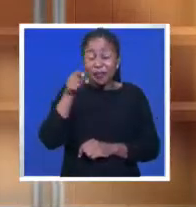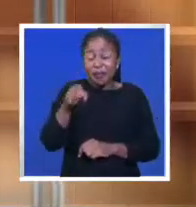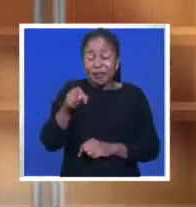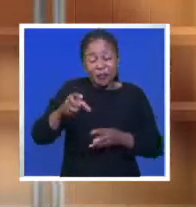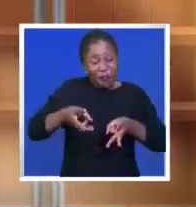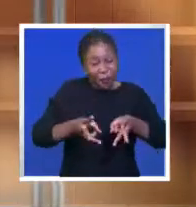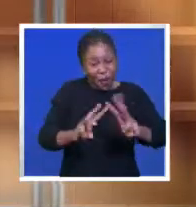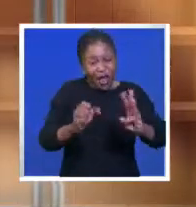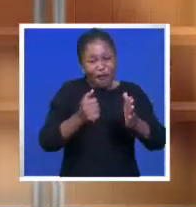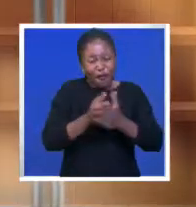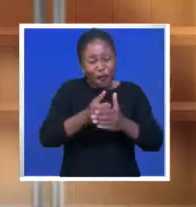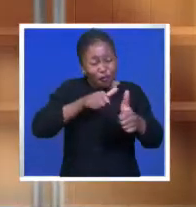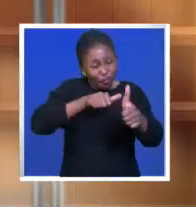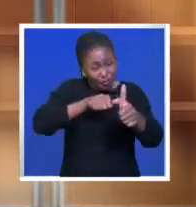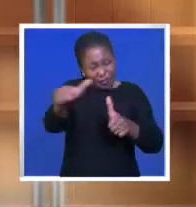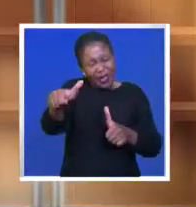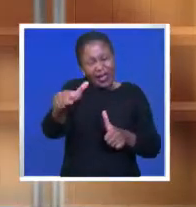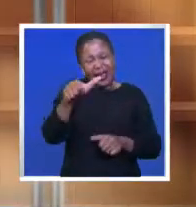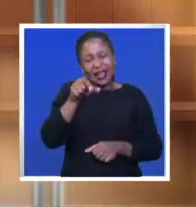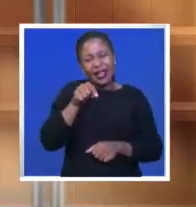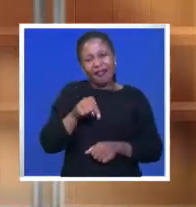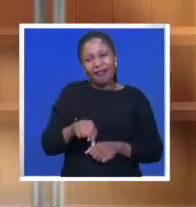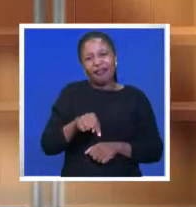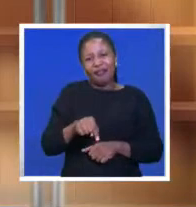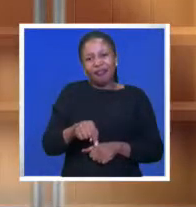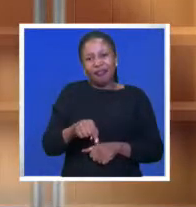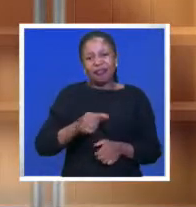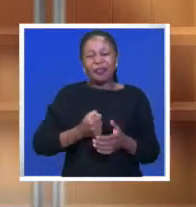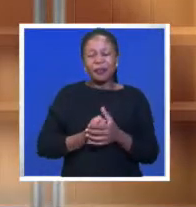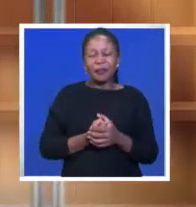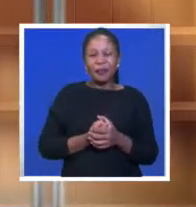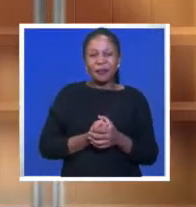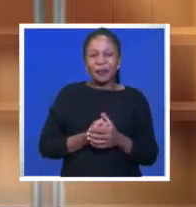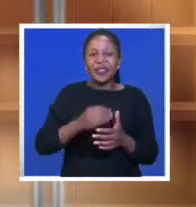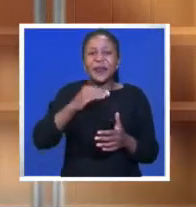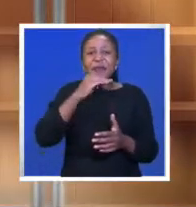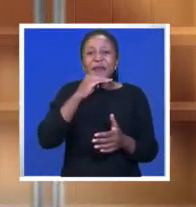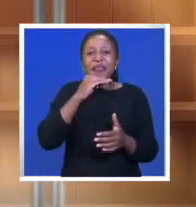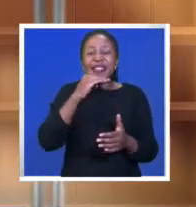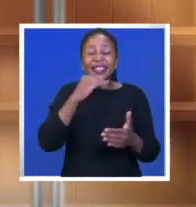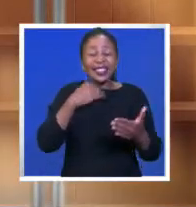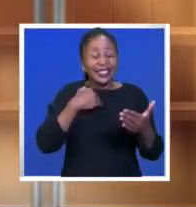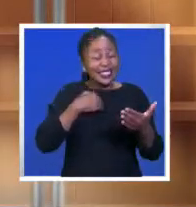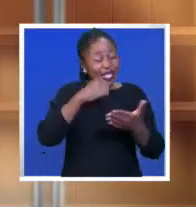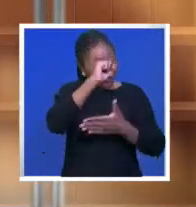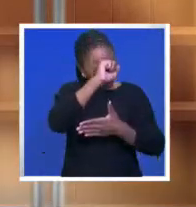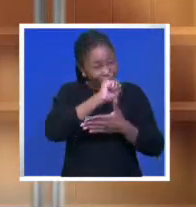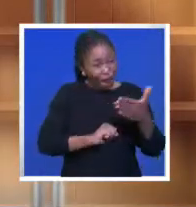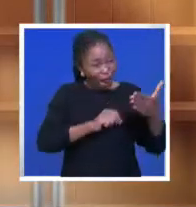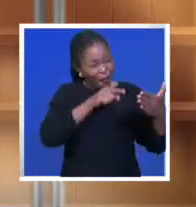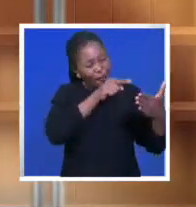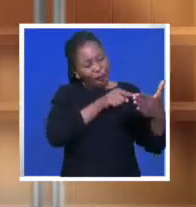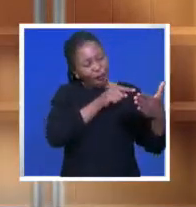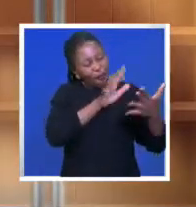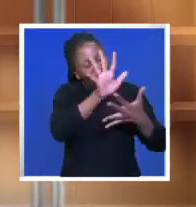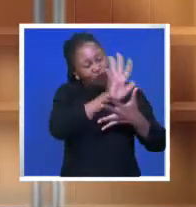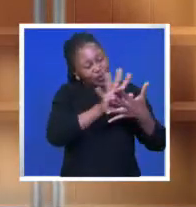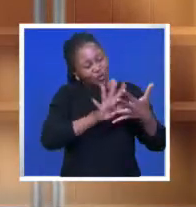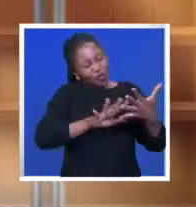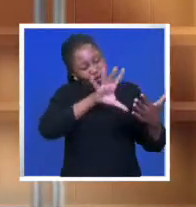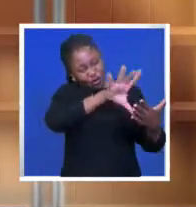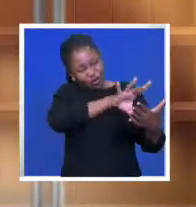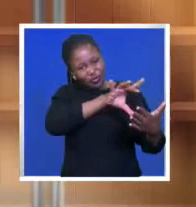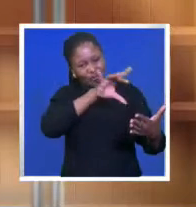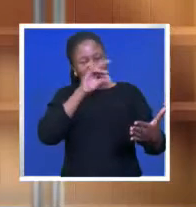escape, and then we move on. So we take it from the passage. It's no longer now using context what?